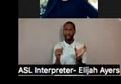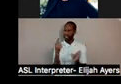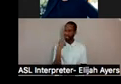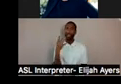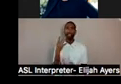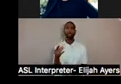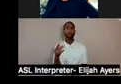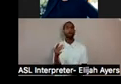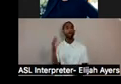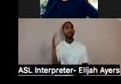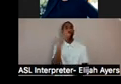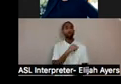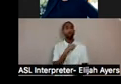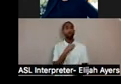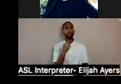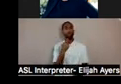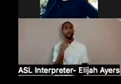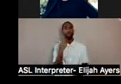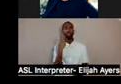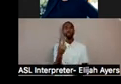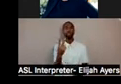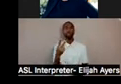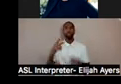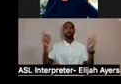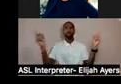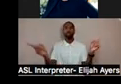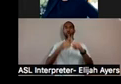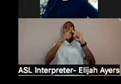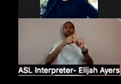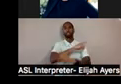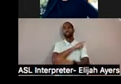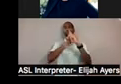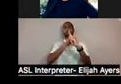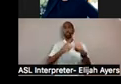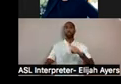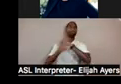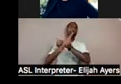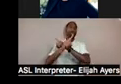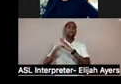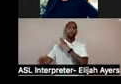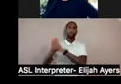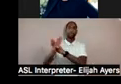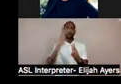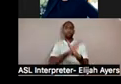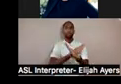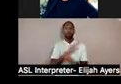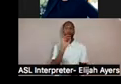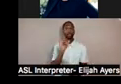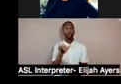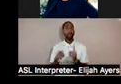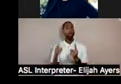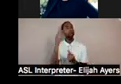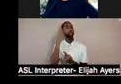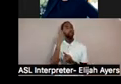because presumably it's kind of like, you know, like two swords or two staffs or something like that striking against each other. But if we just think about